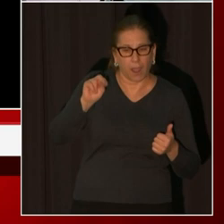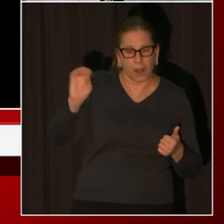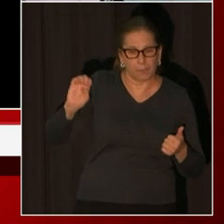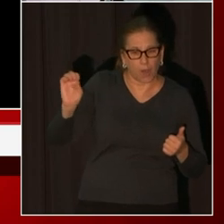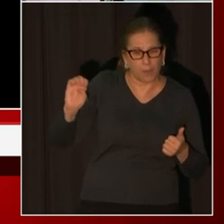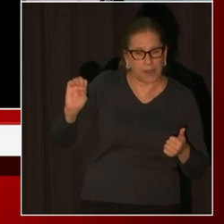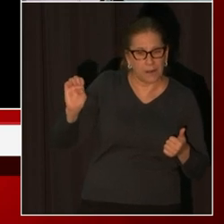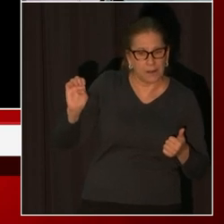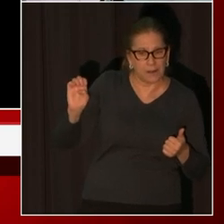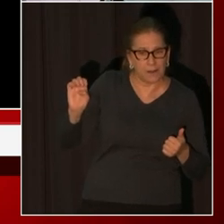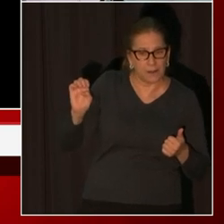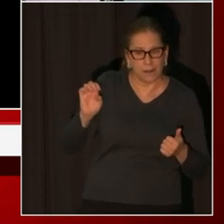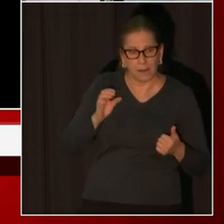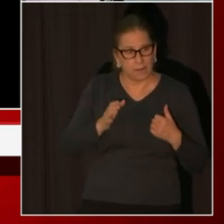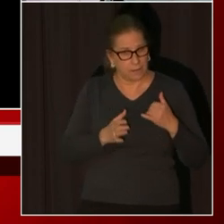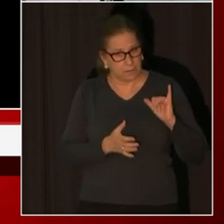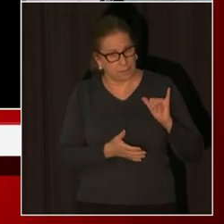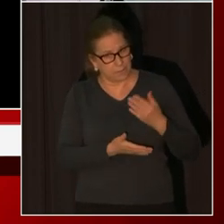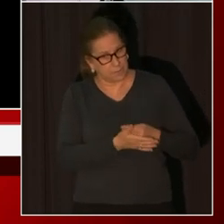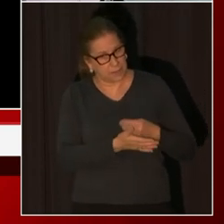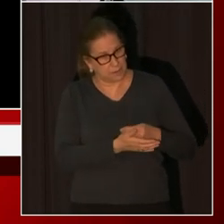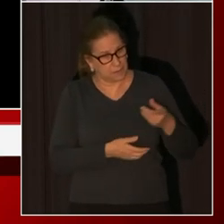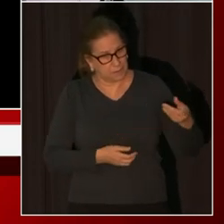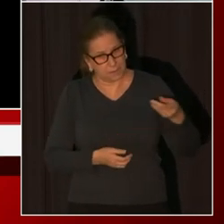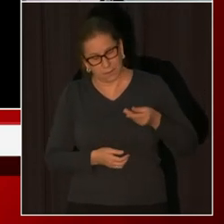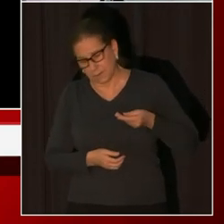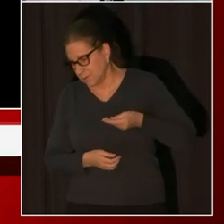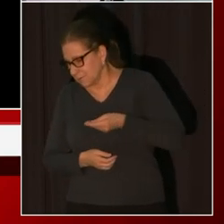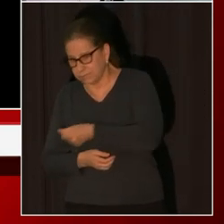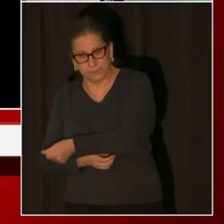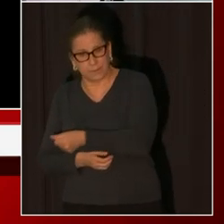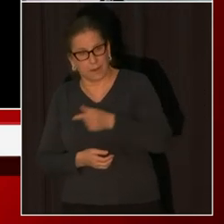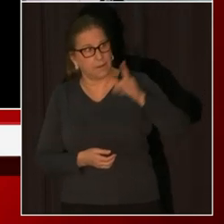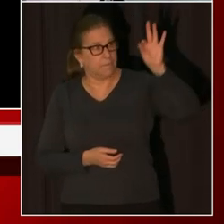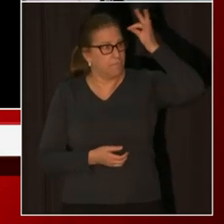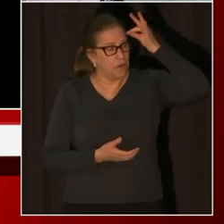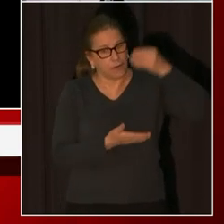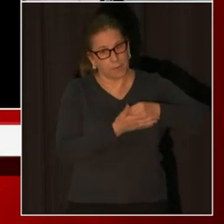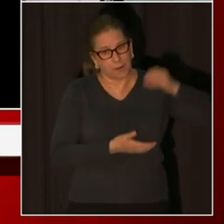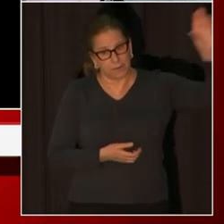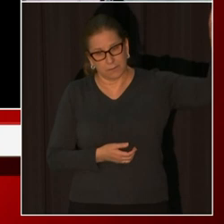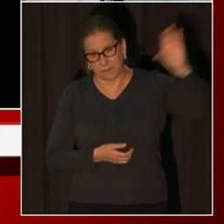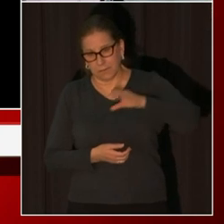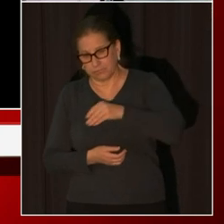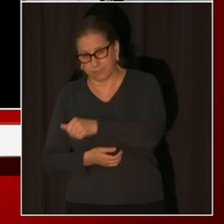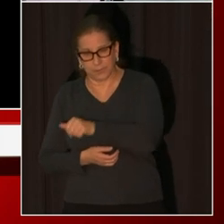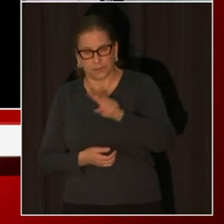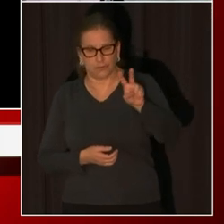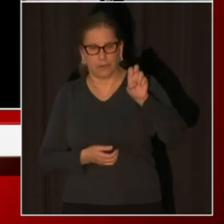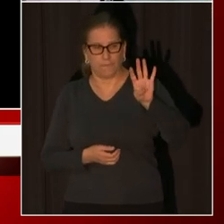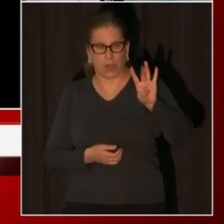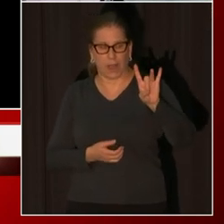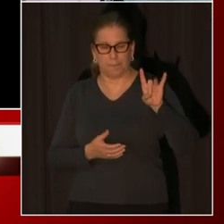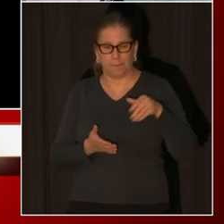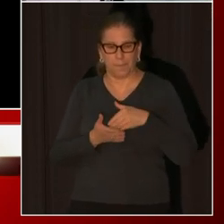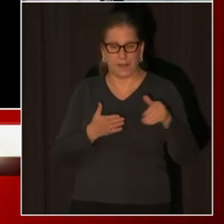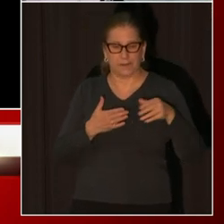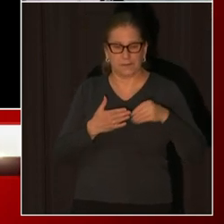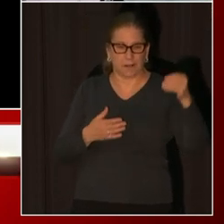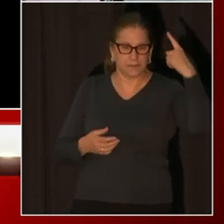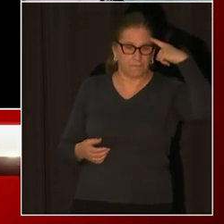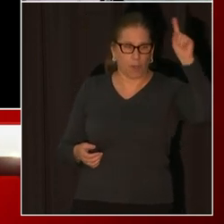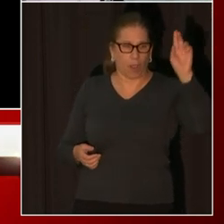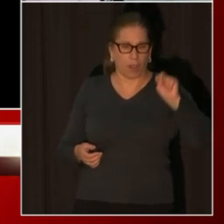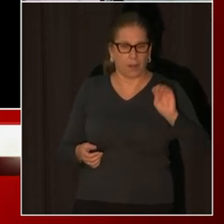fund and the additional resources provided by the federal government. $248 million in uninsurance payments have been